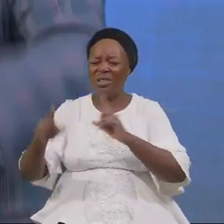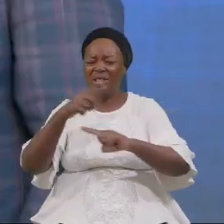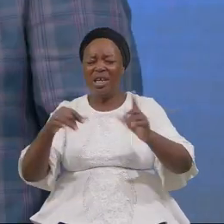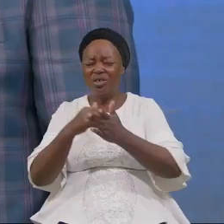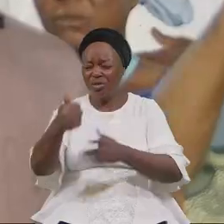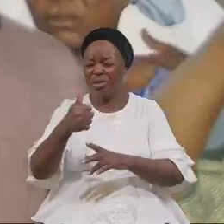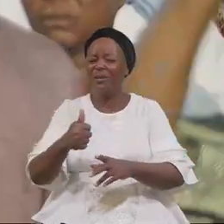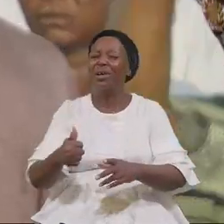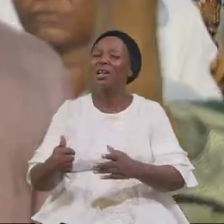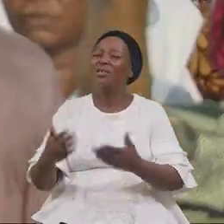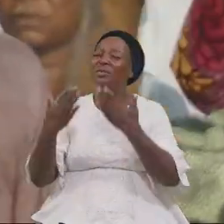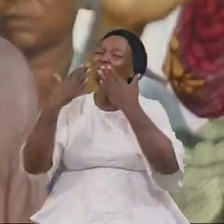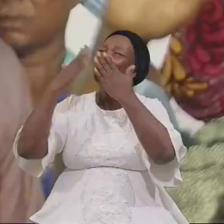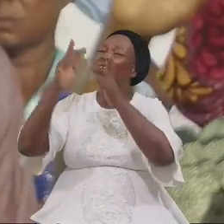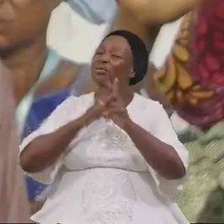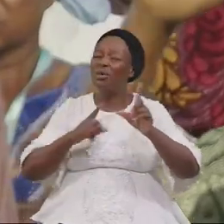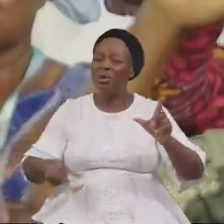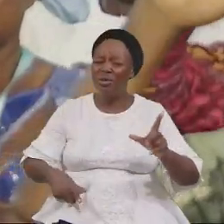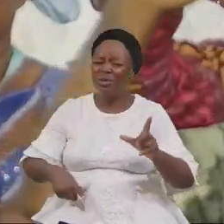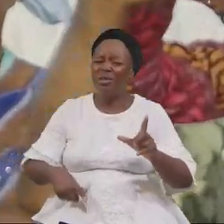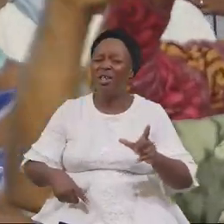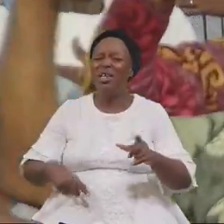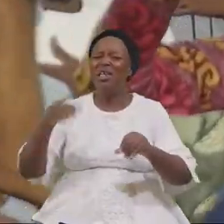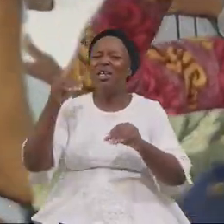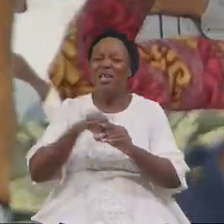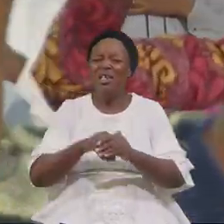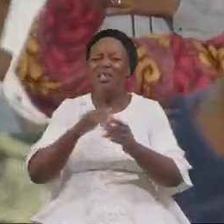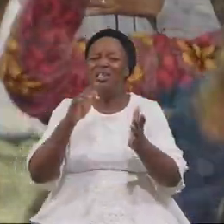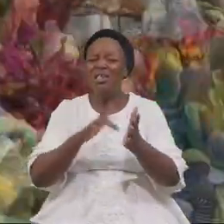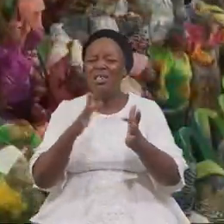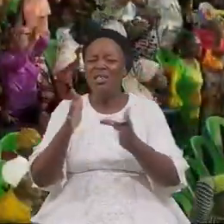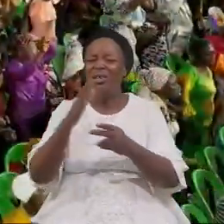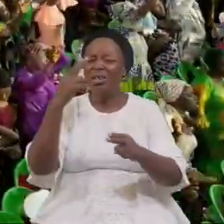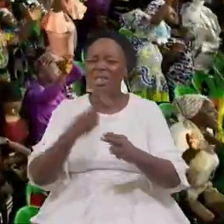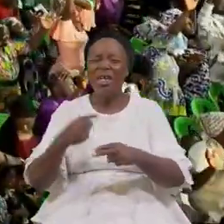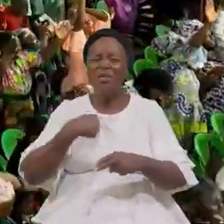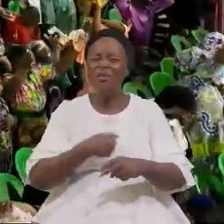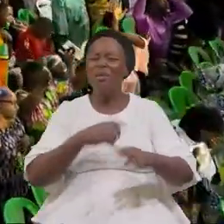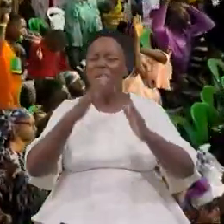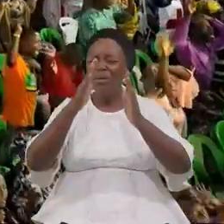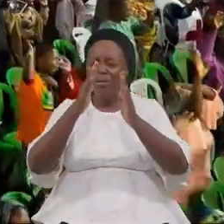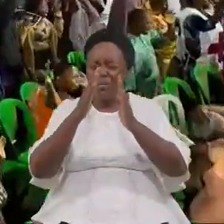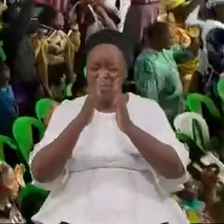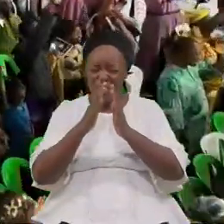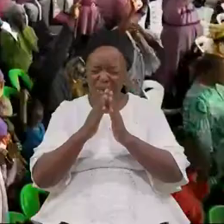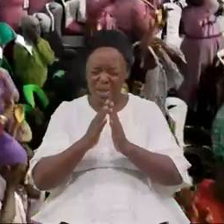you, Lord. In Jesus' name we pray.